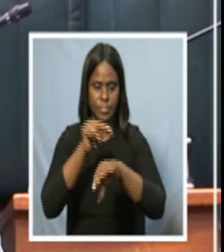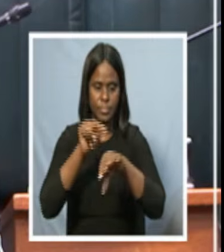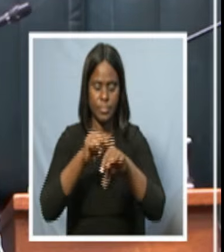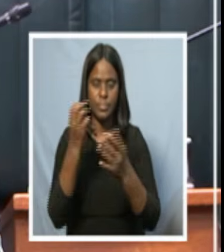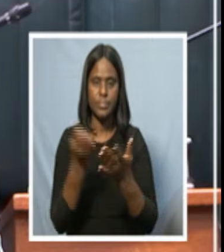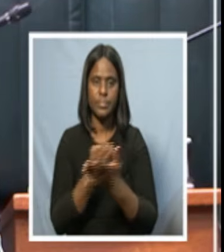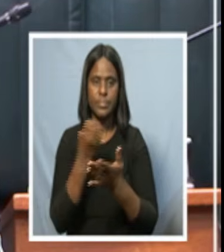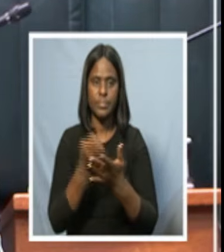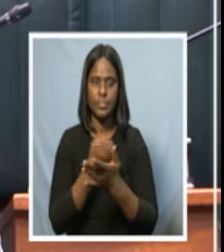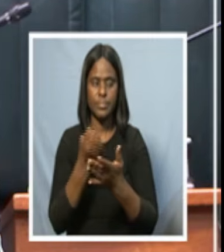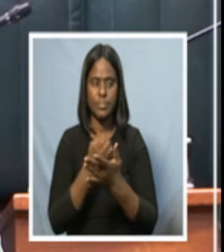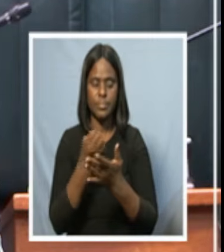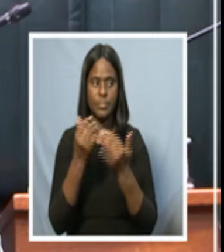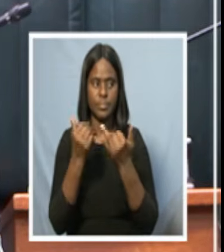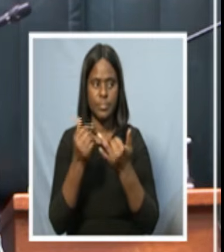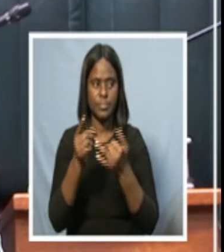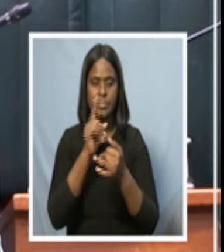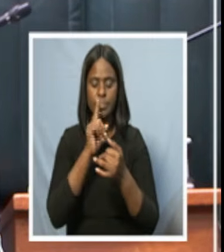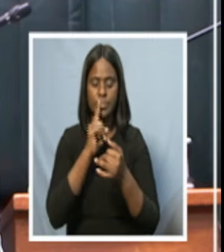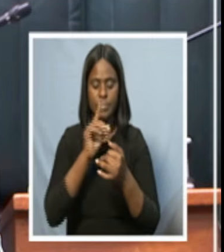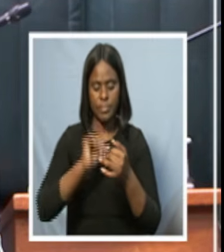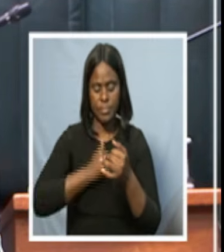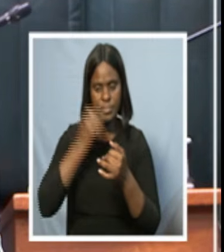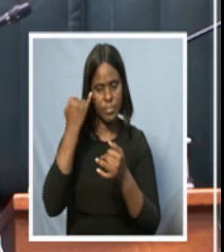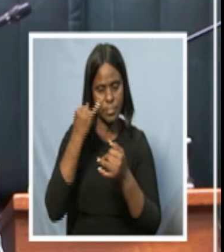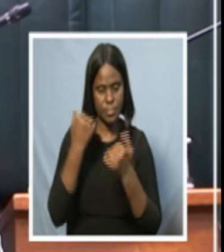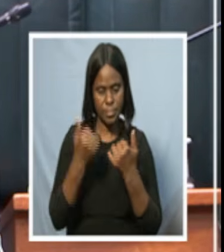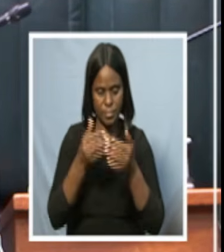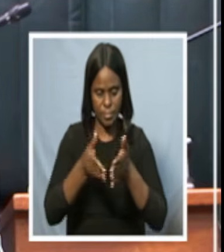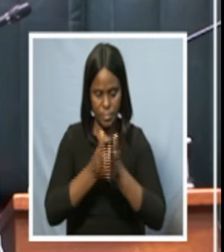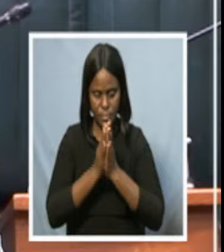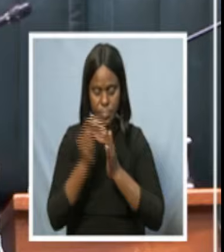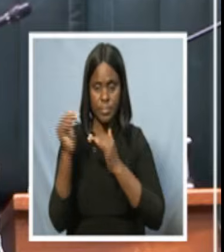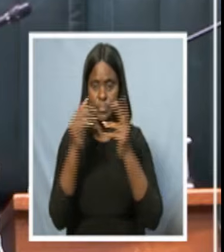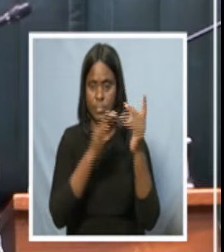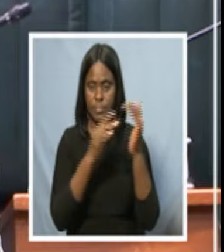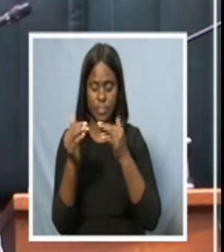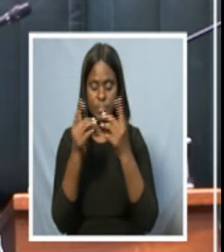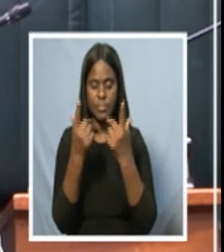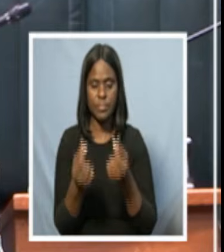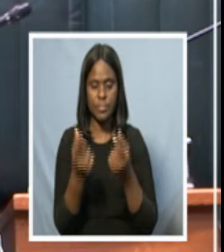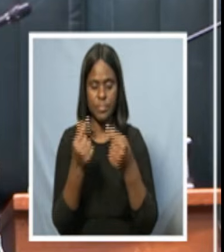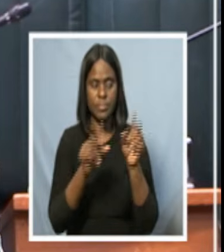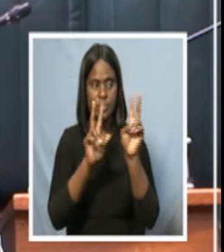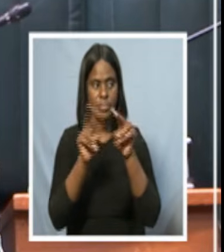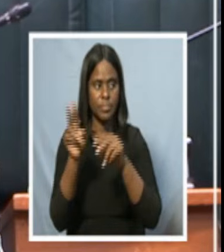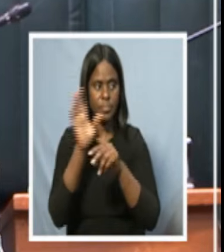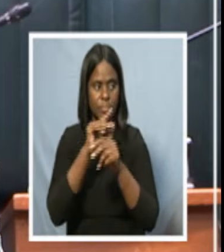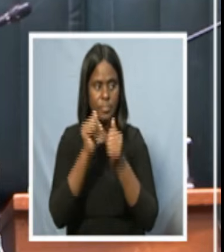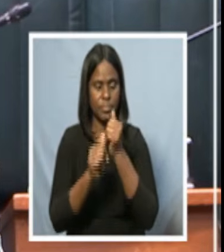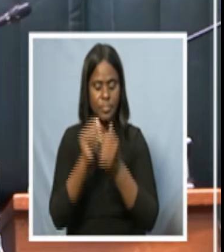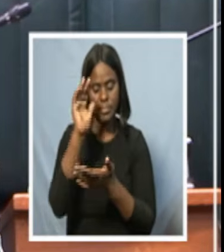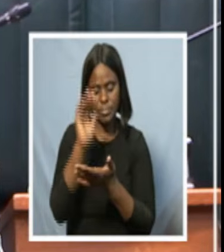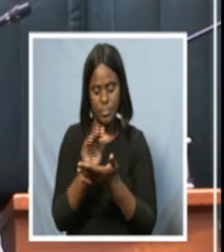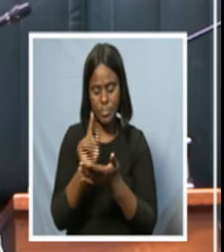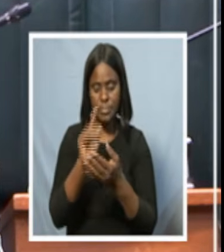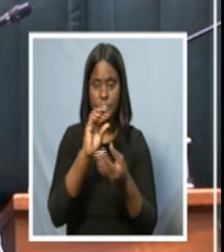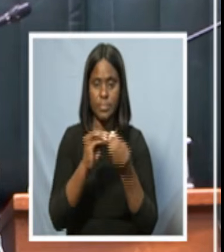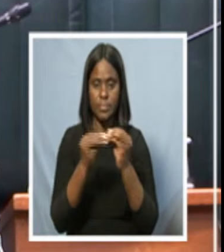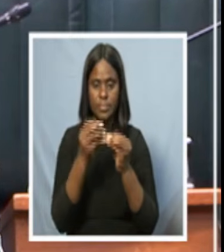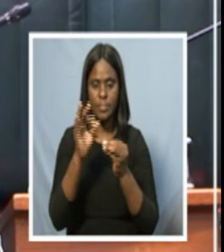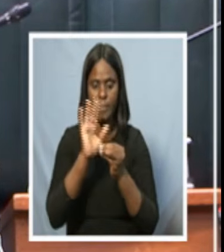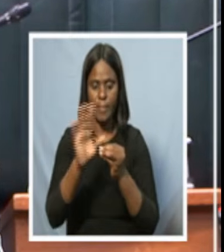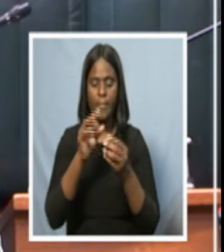economy. It is argued that frequent observance reduces the number